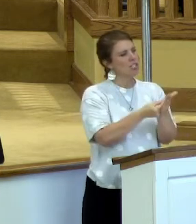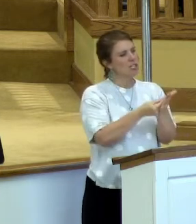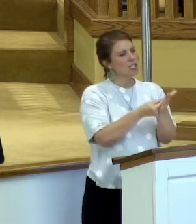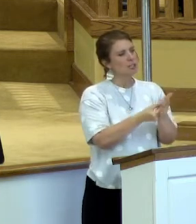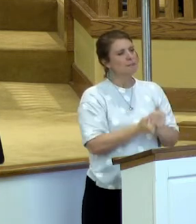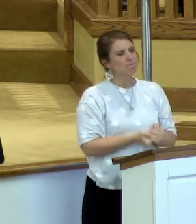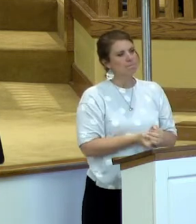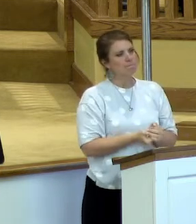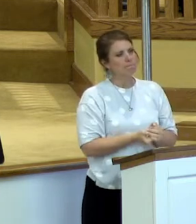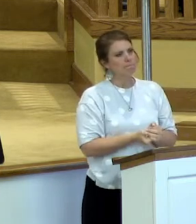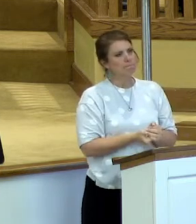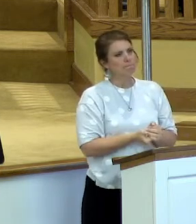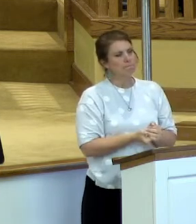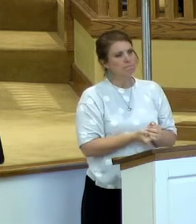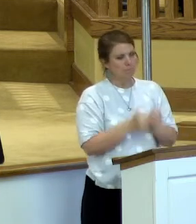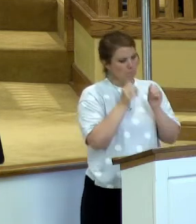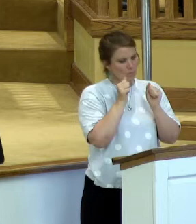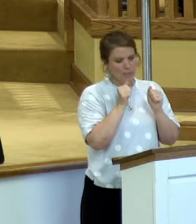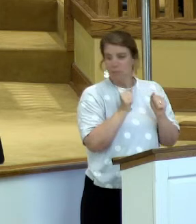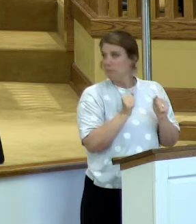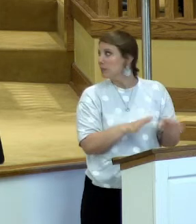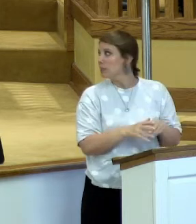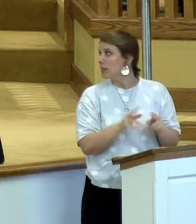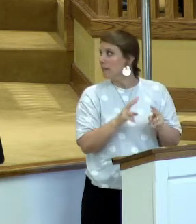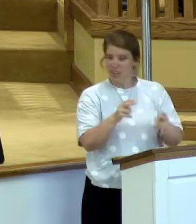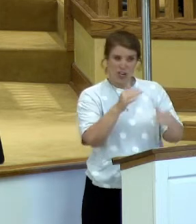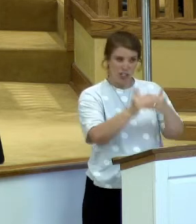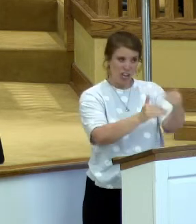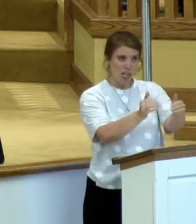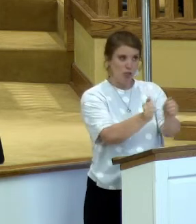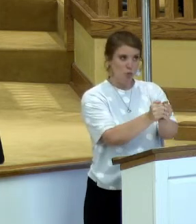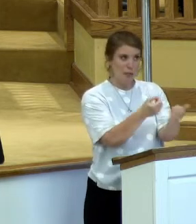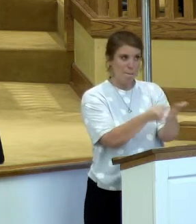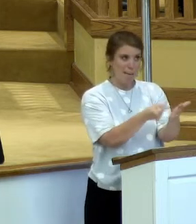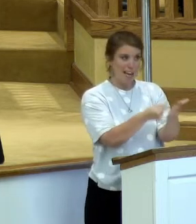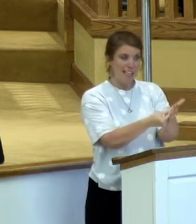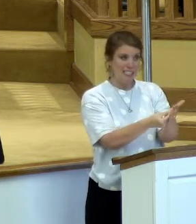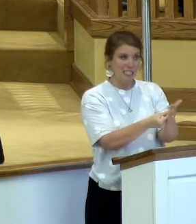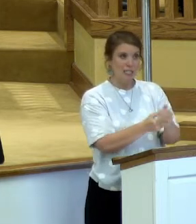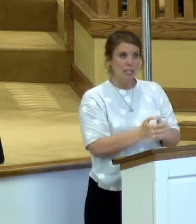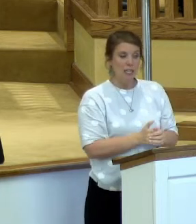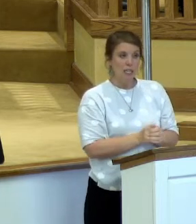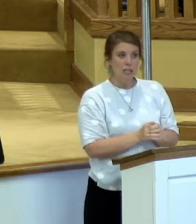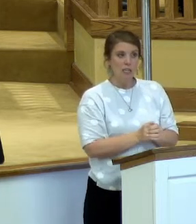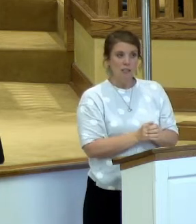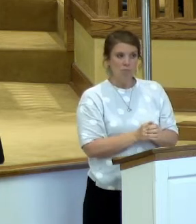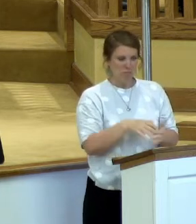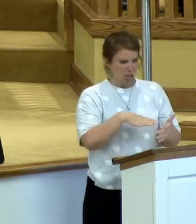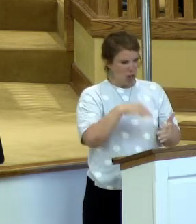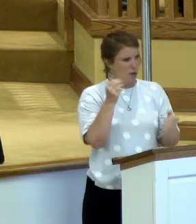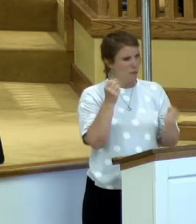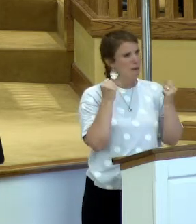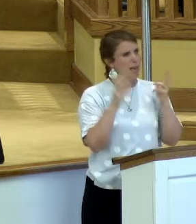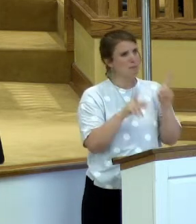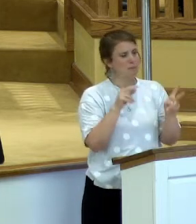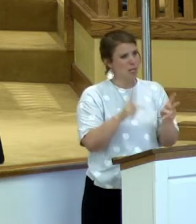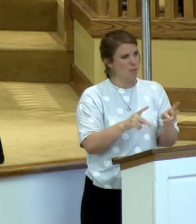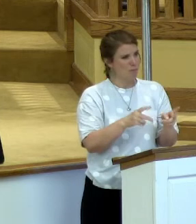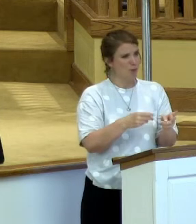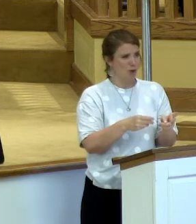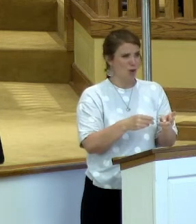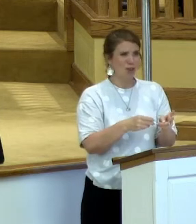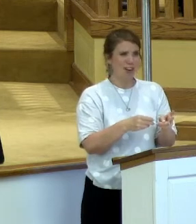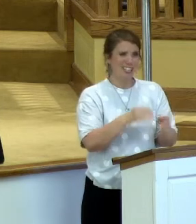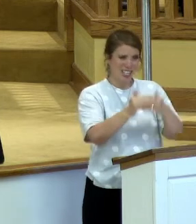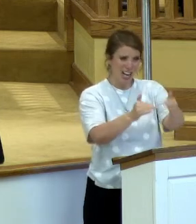financially and blessed. And they're very generous with their money, too. They're very generous. I learned there's a lot of people that are generous with the church's money,